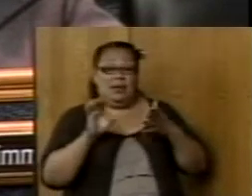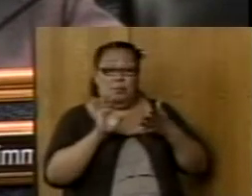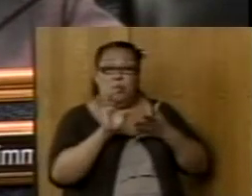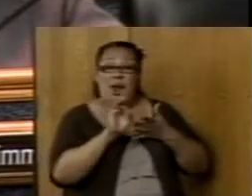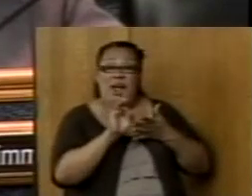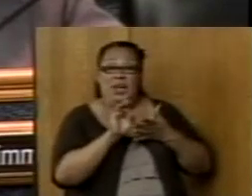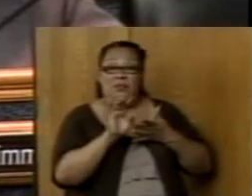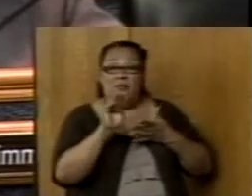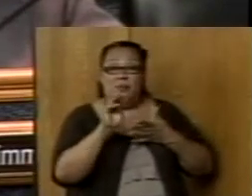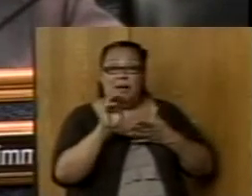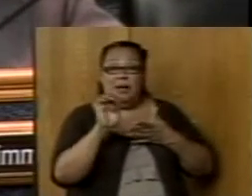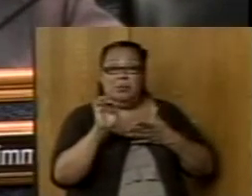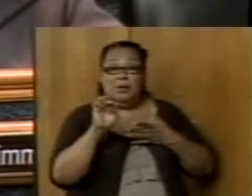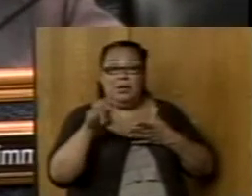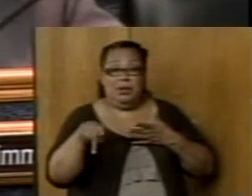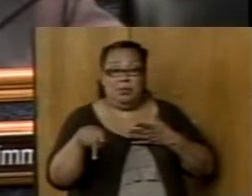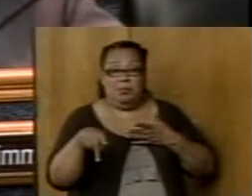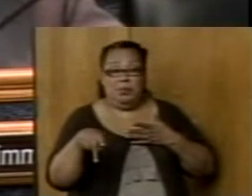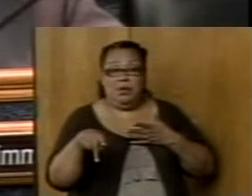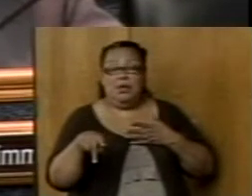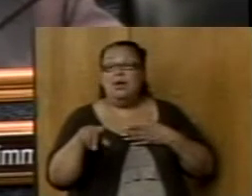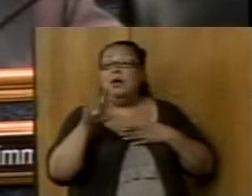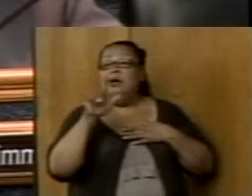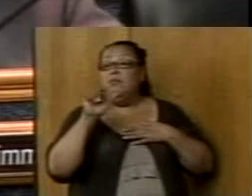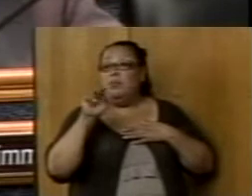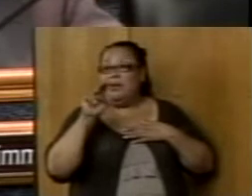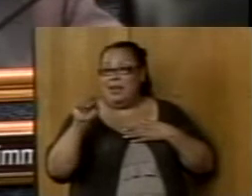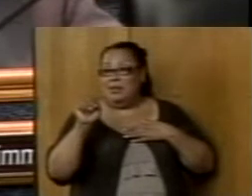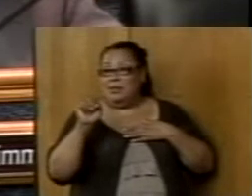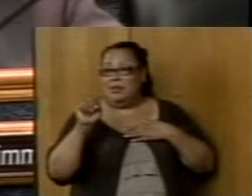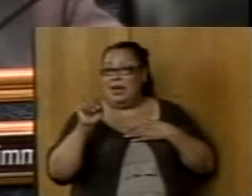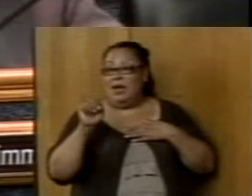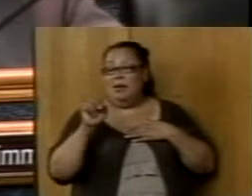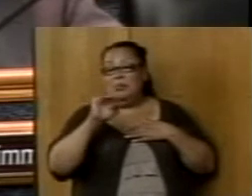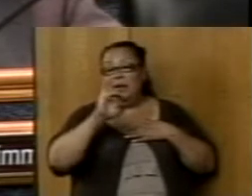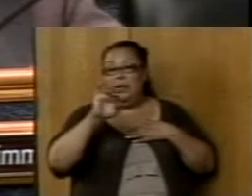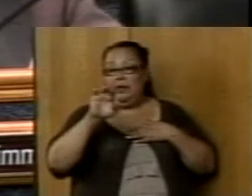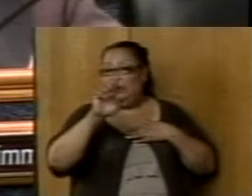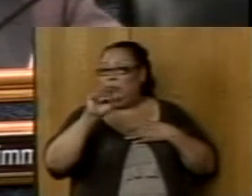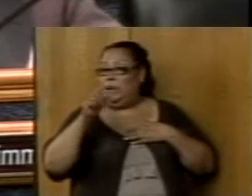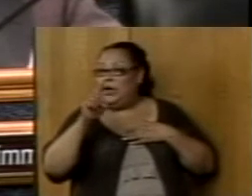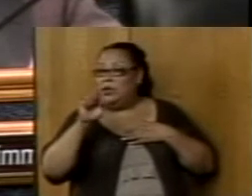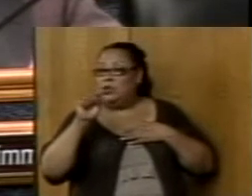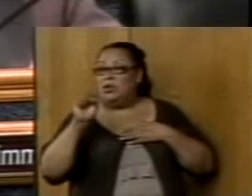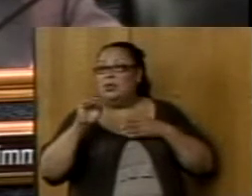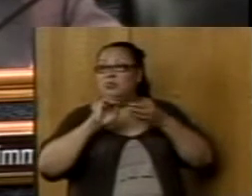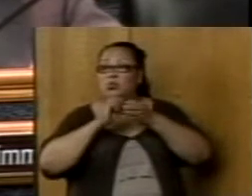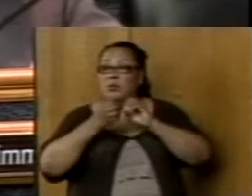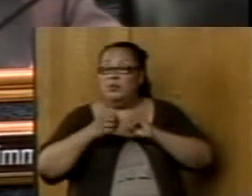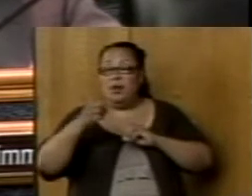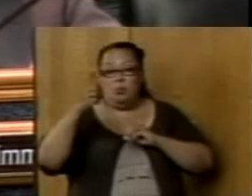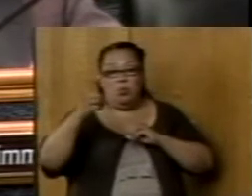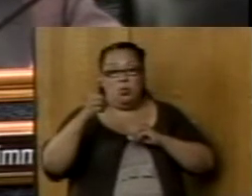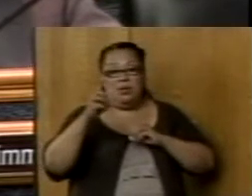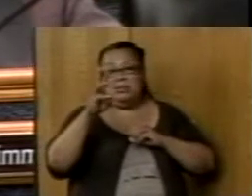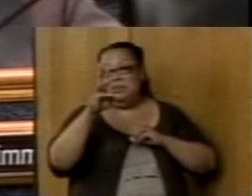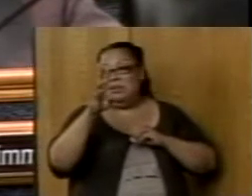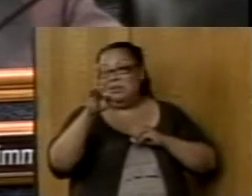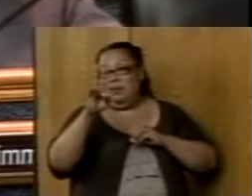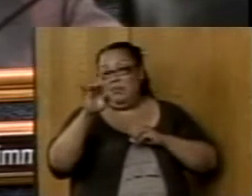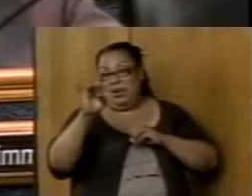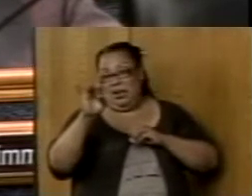MEP items. From landscape irrigation items, you have number 1, 6, 7, and